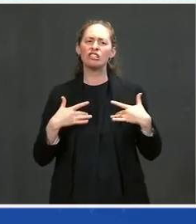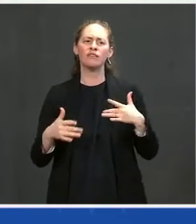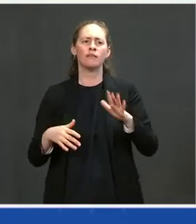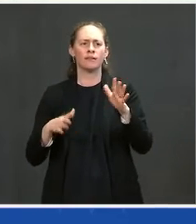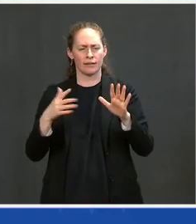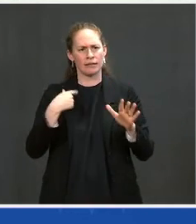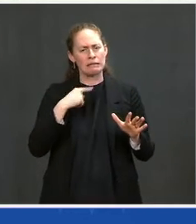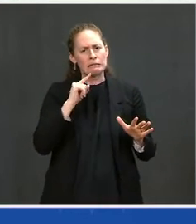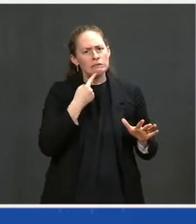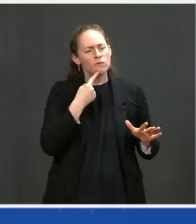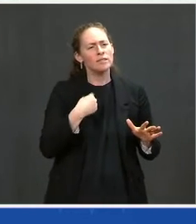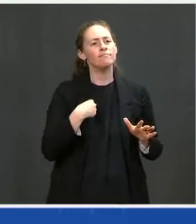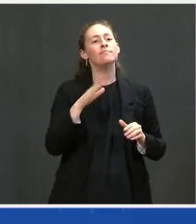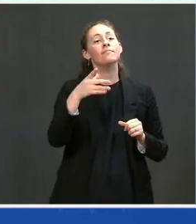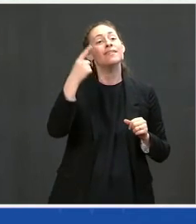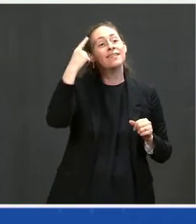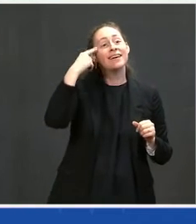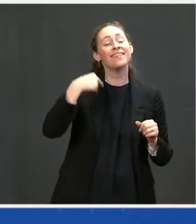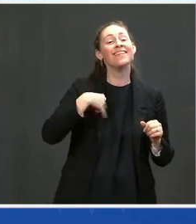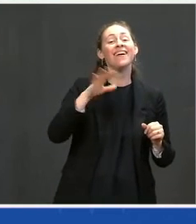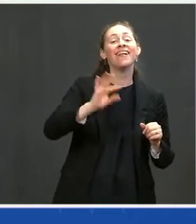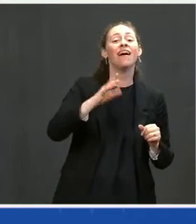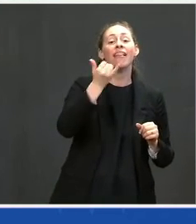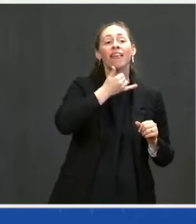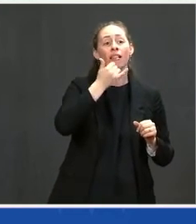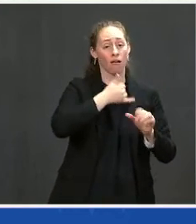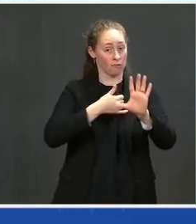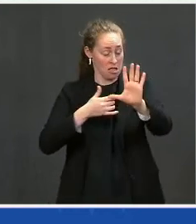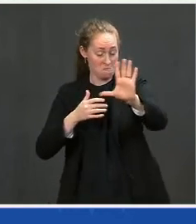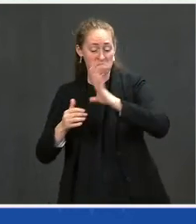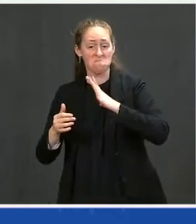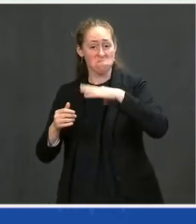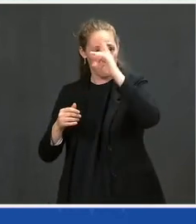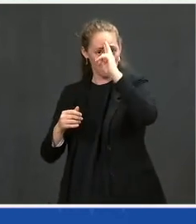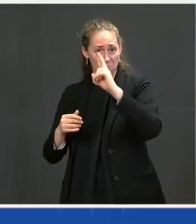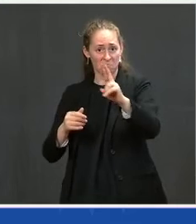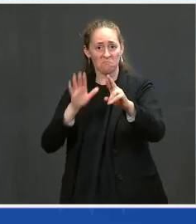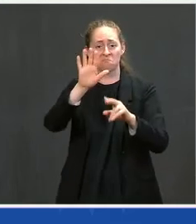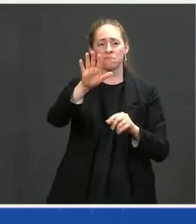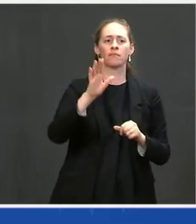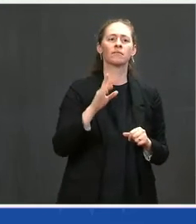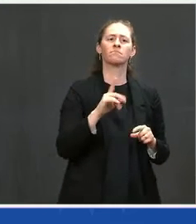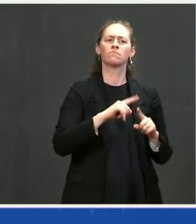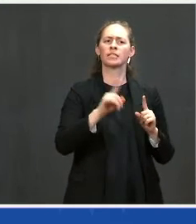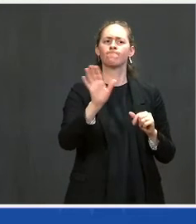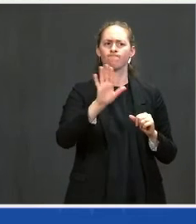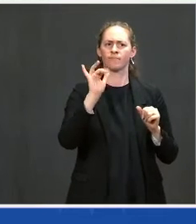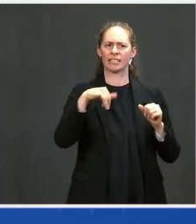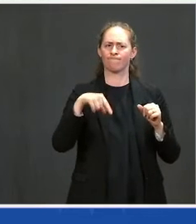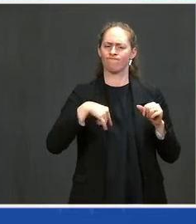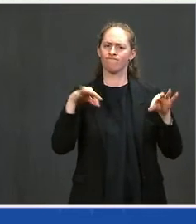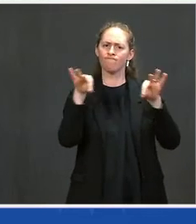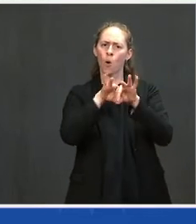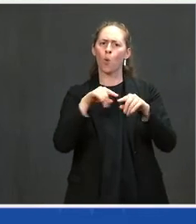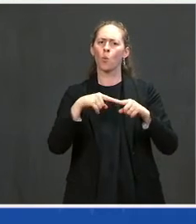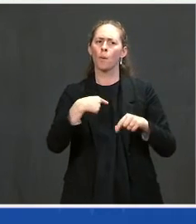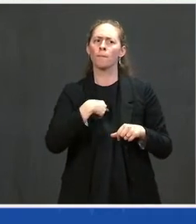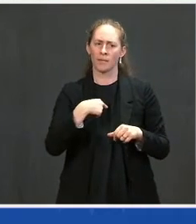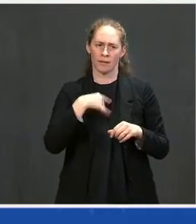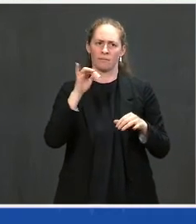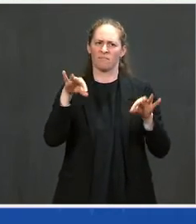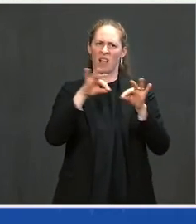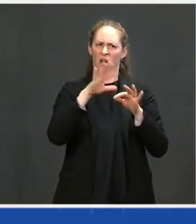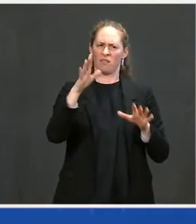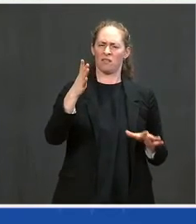of you still think I'm wrong, and I respect that. I said I'm running for 3 reasons. to restore the soul, dignity, honor,